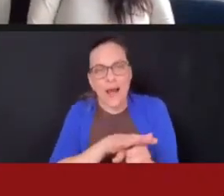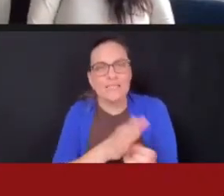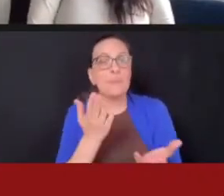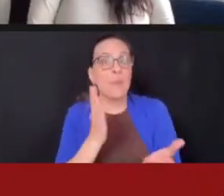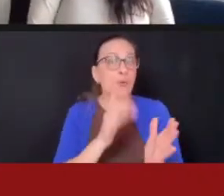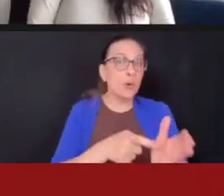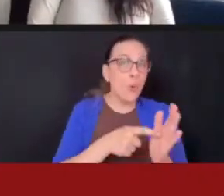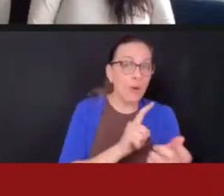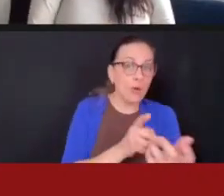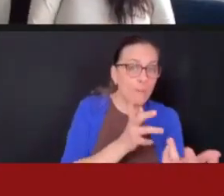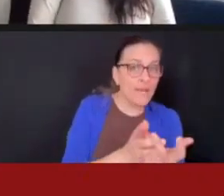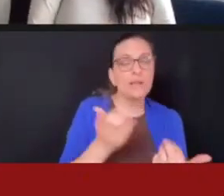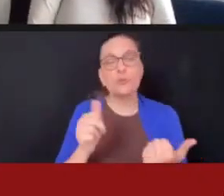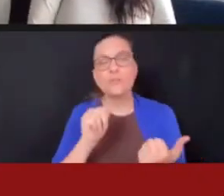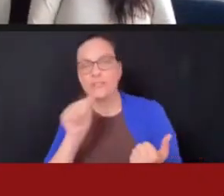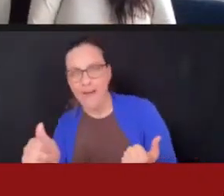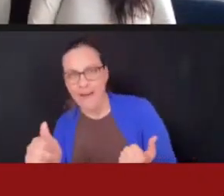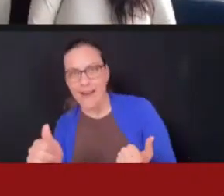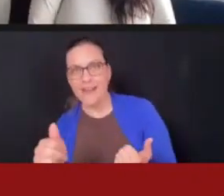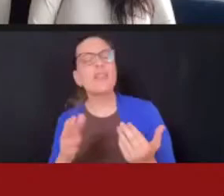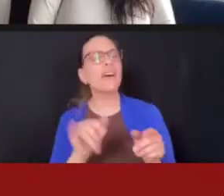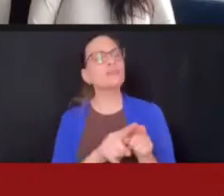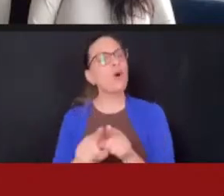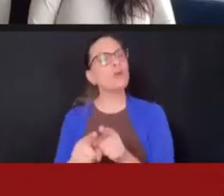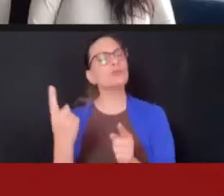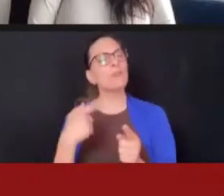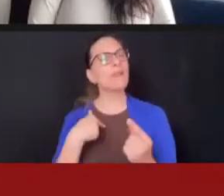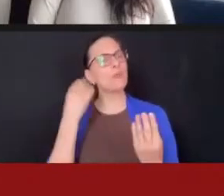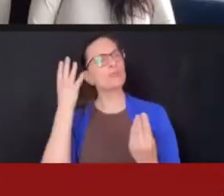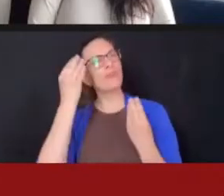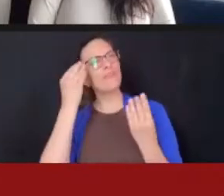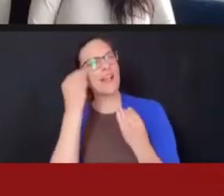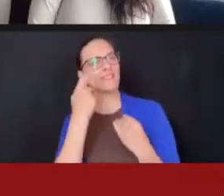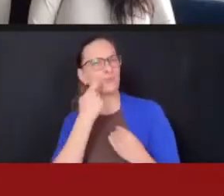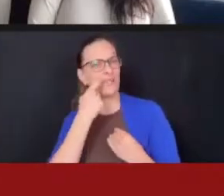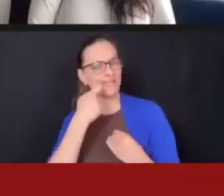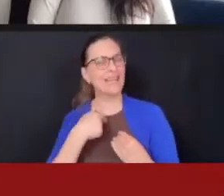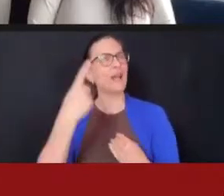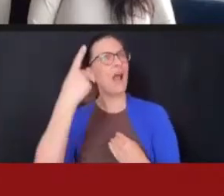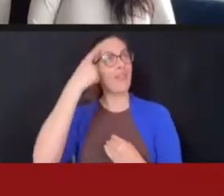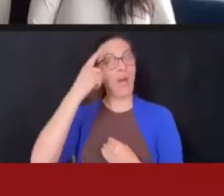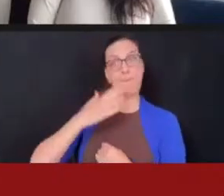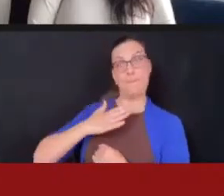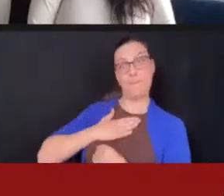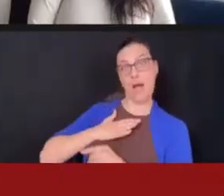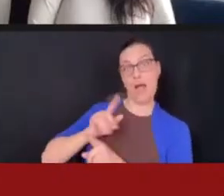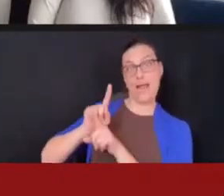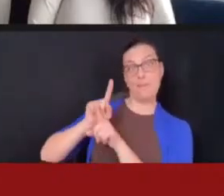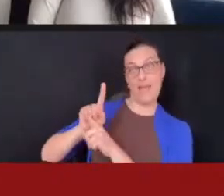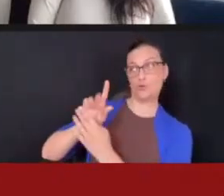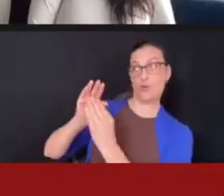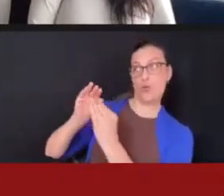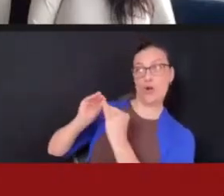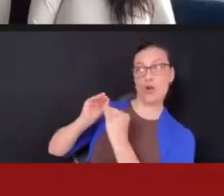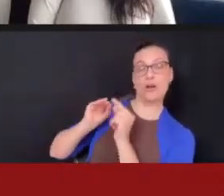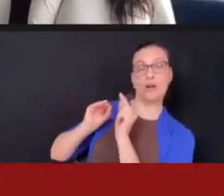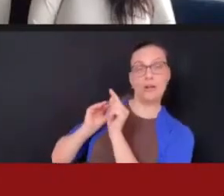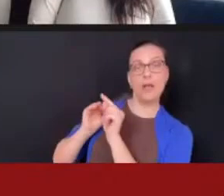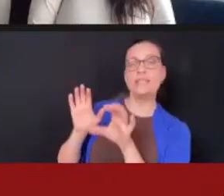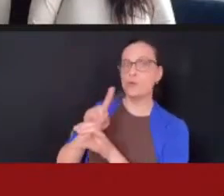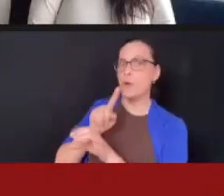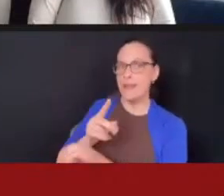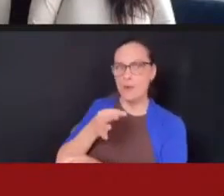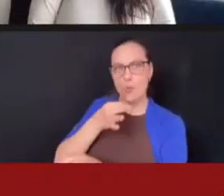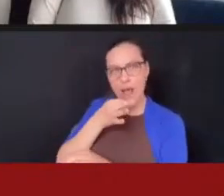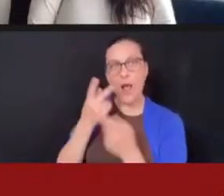that's also something I was reflecting recently that I thought my mentor did really well when I started disclosing to him